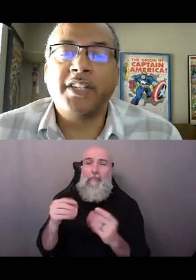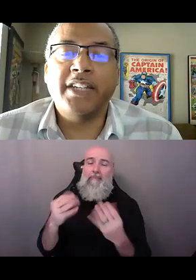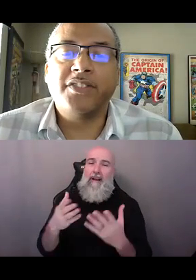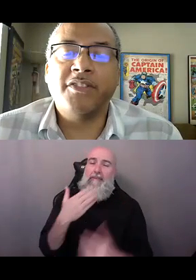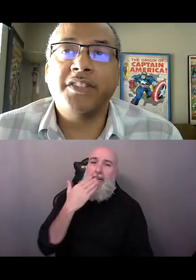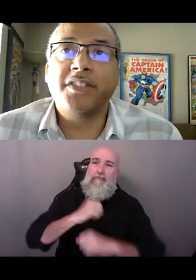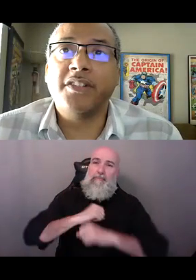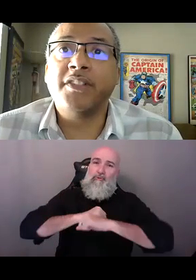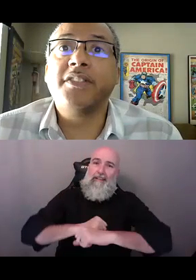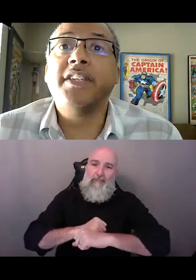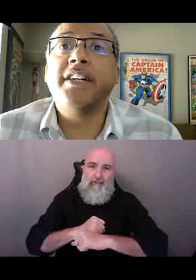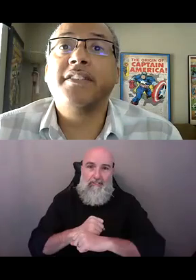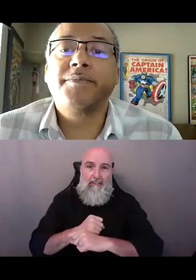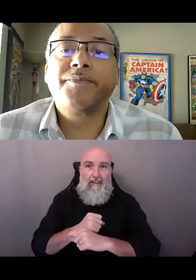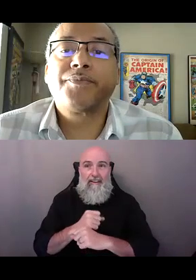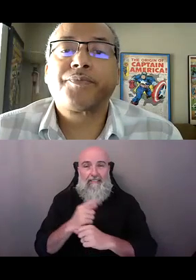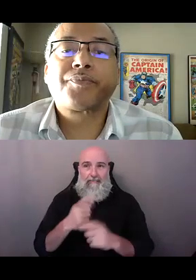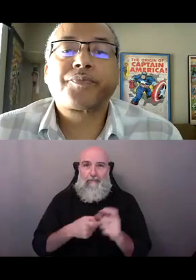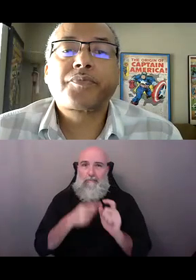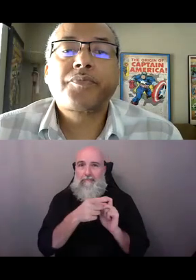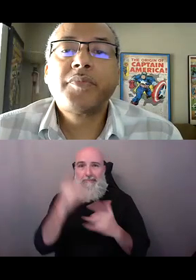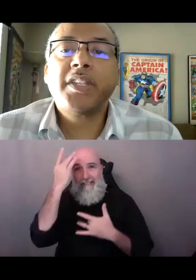however, against serious illness and death.